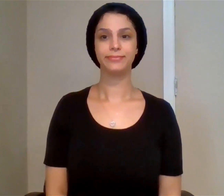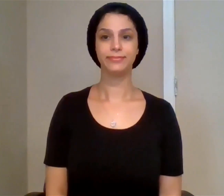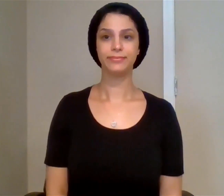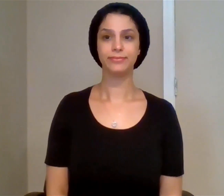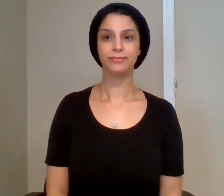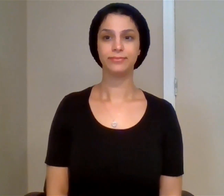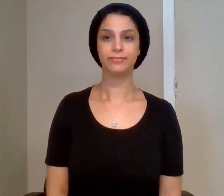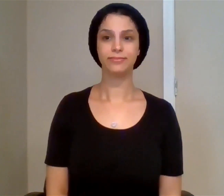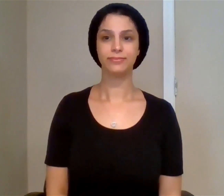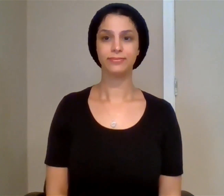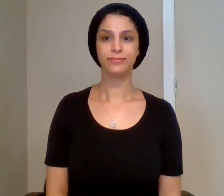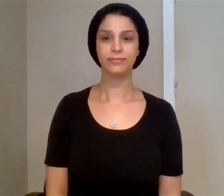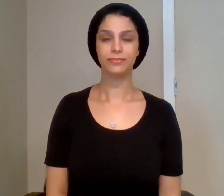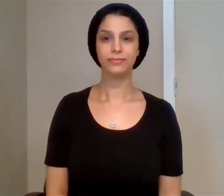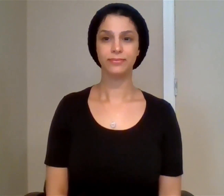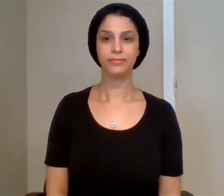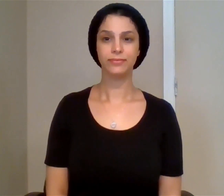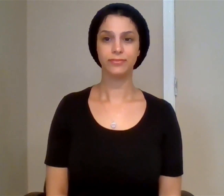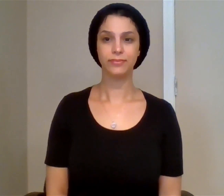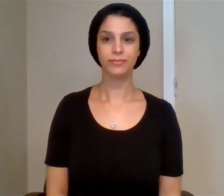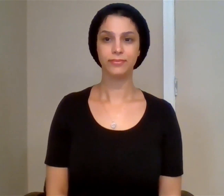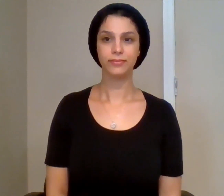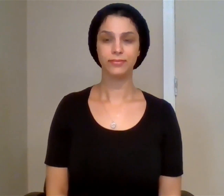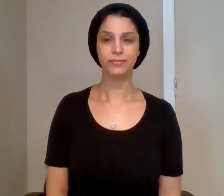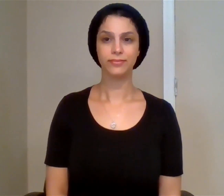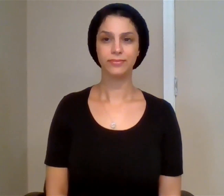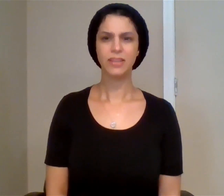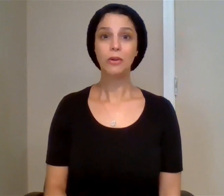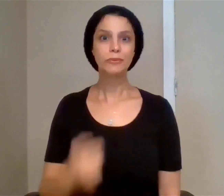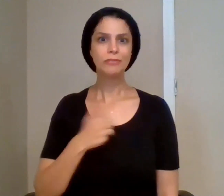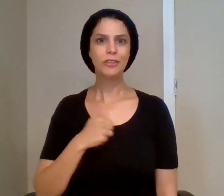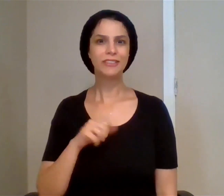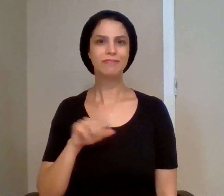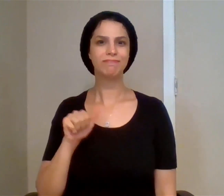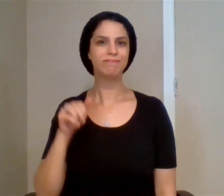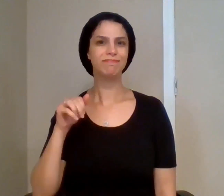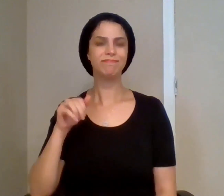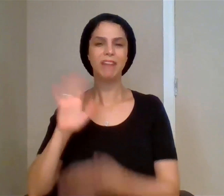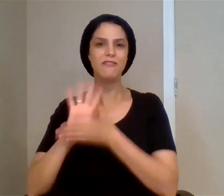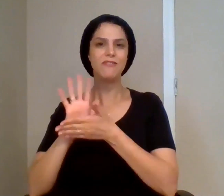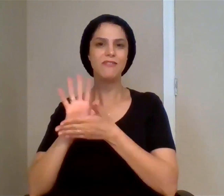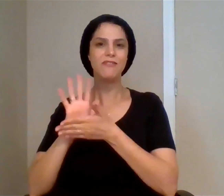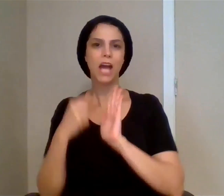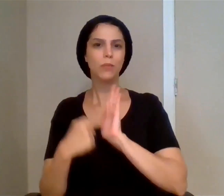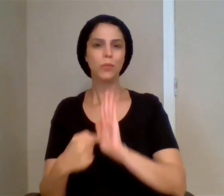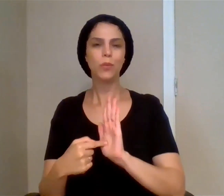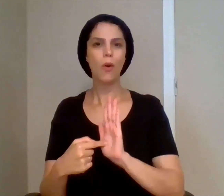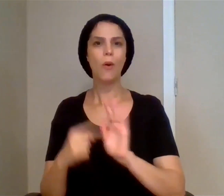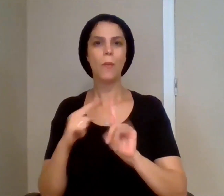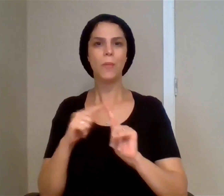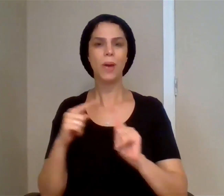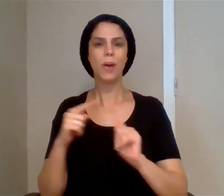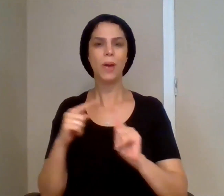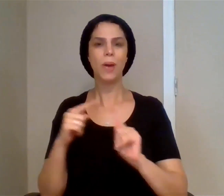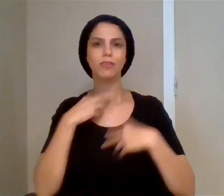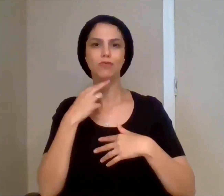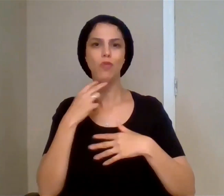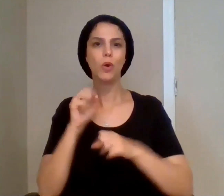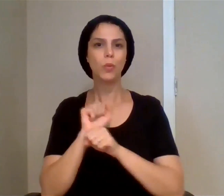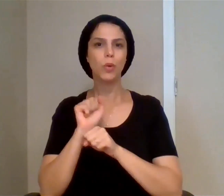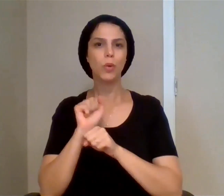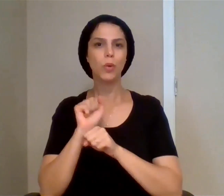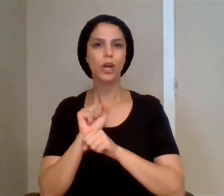I would say, oh, it looks like my audio or video is not working, but you can hear me. I'm seeing a couple times,